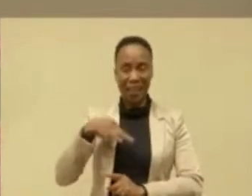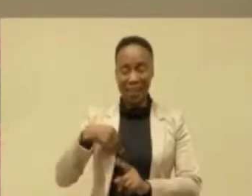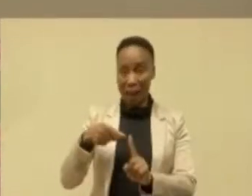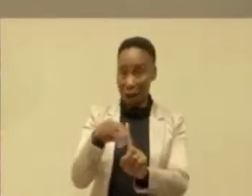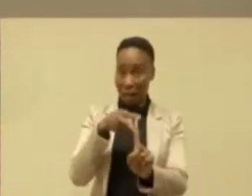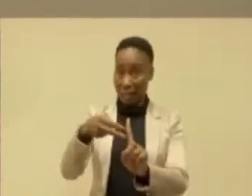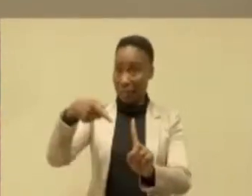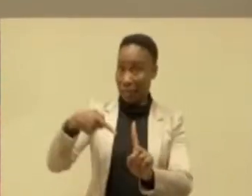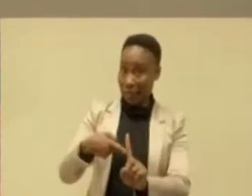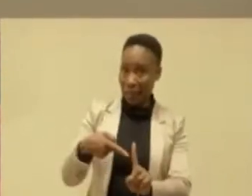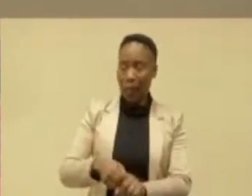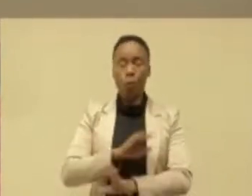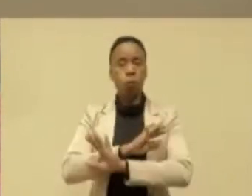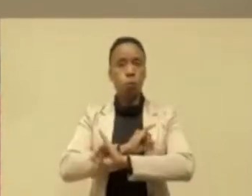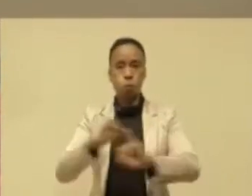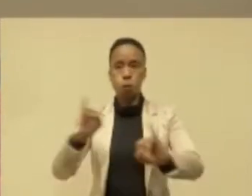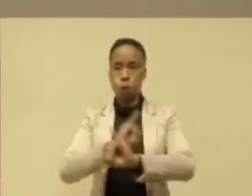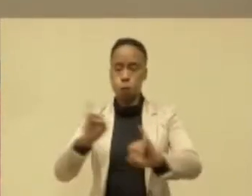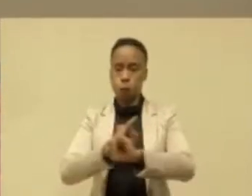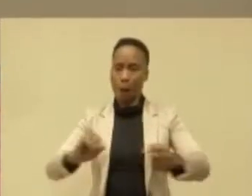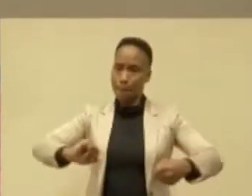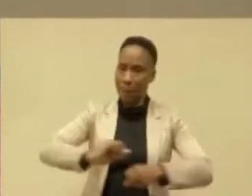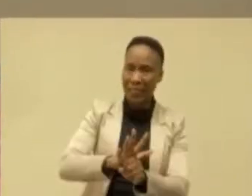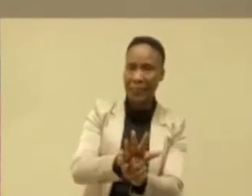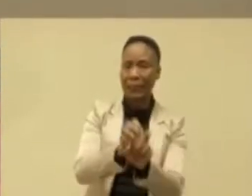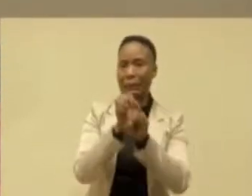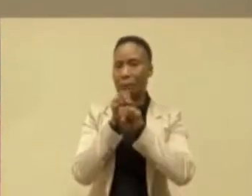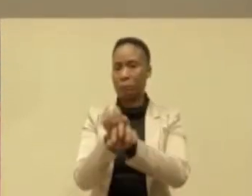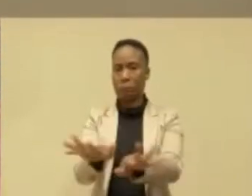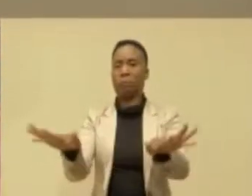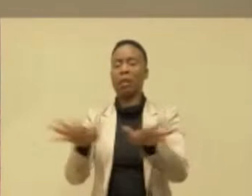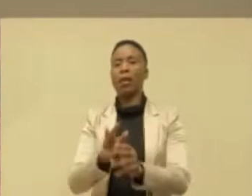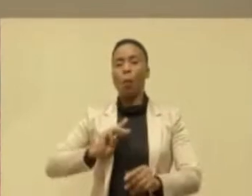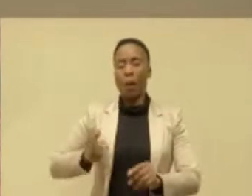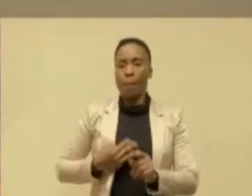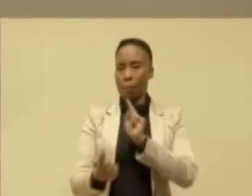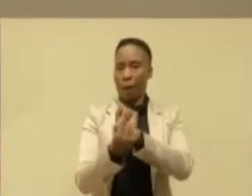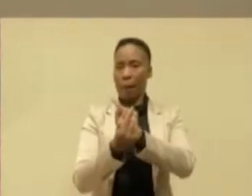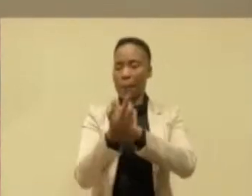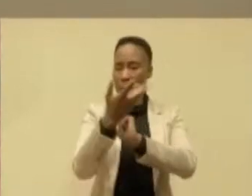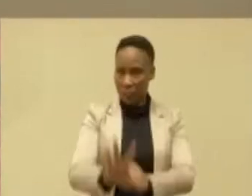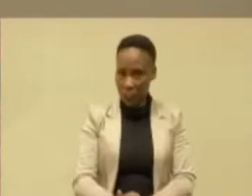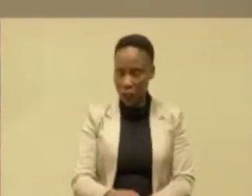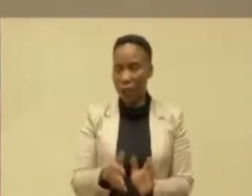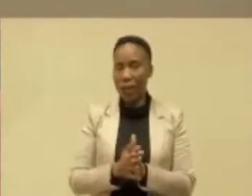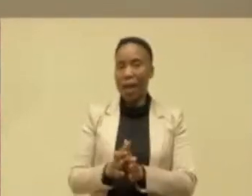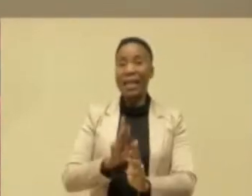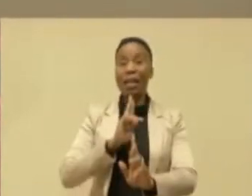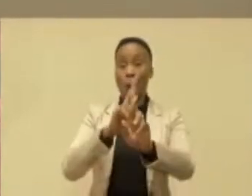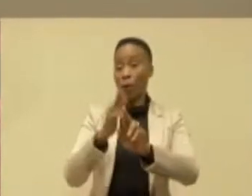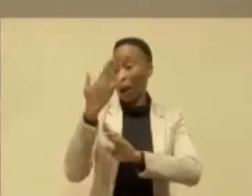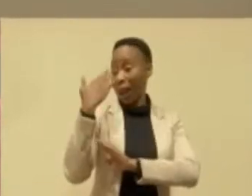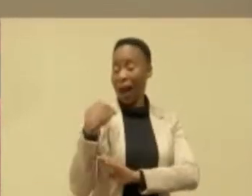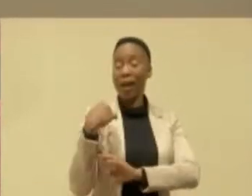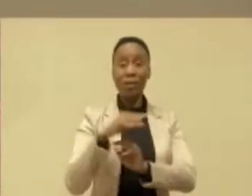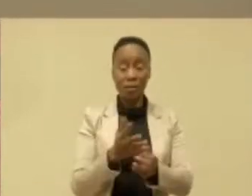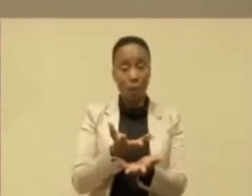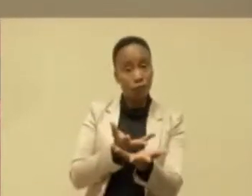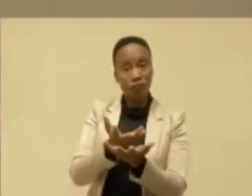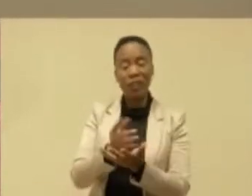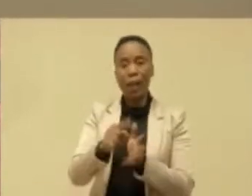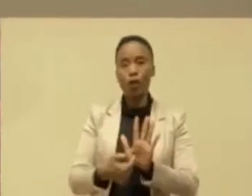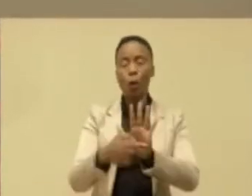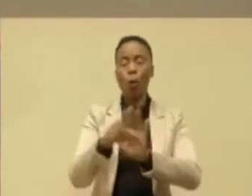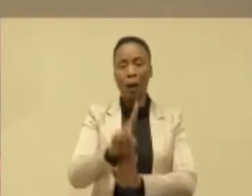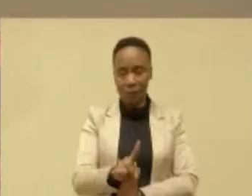the pandemic that as women are confronted with the report of the last engagement indicates that we show that